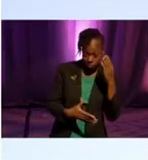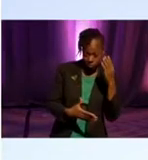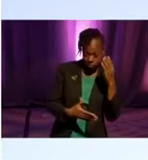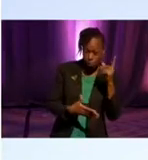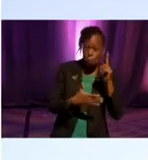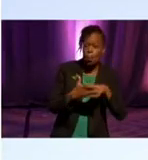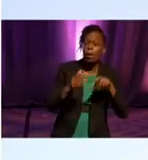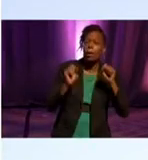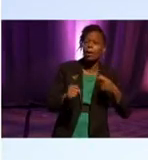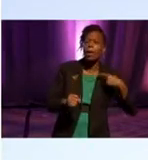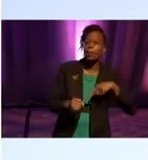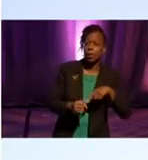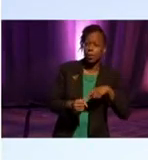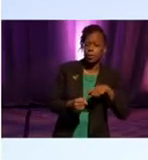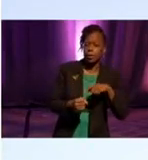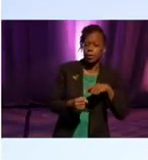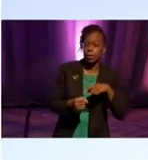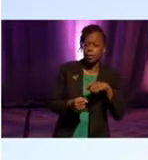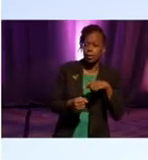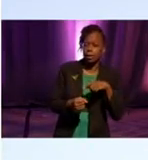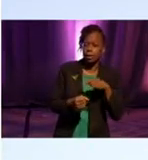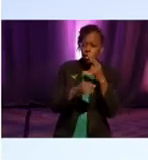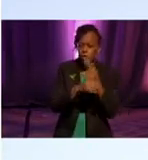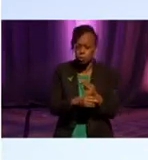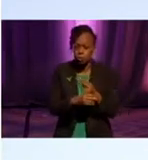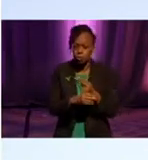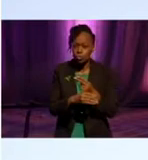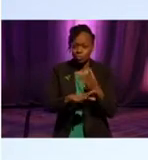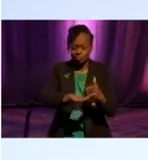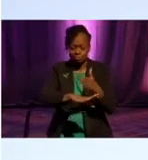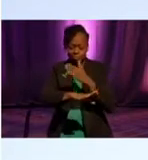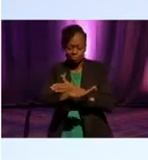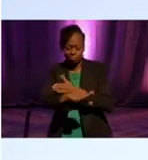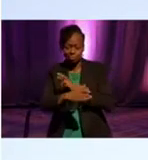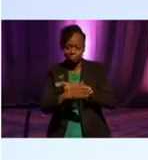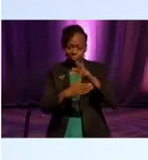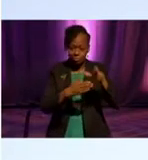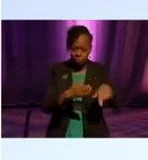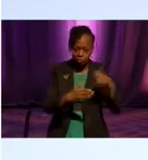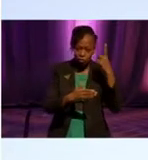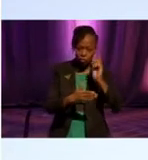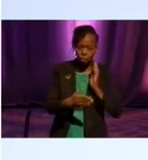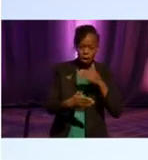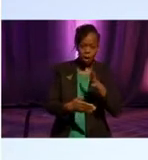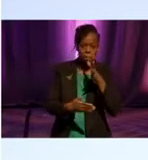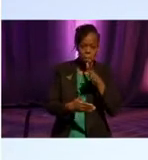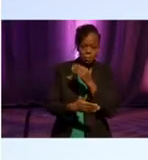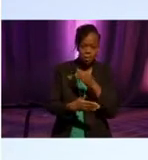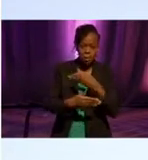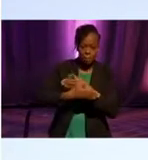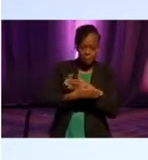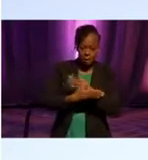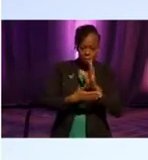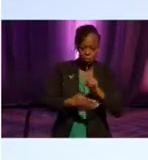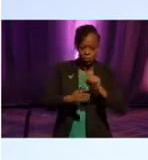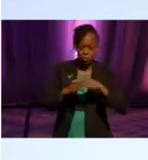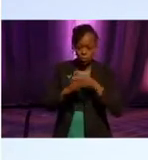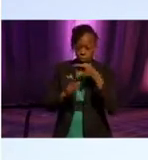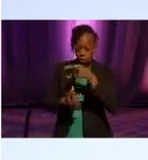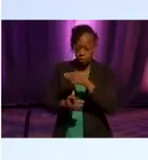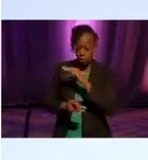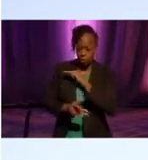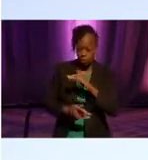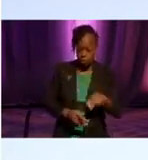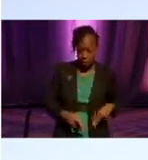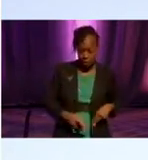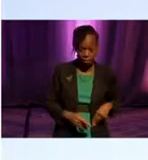pandemic that we can use to improve the outcomes for our moms and our babies? And Mayor, I'm going to direct this question to you